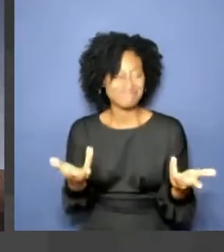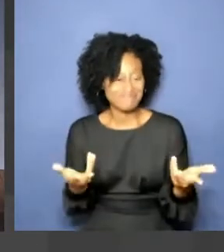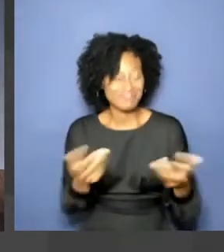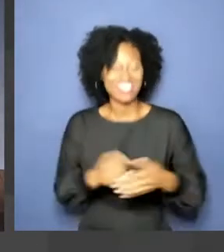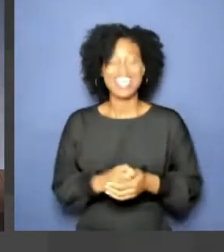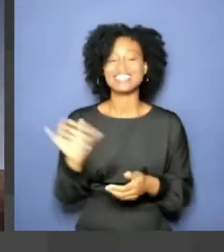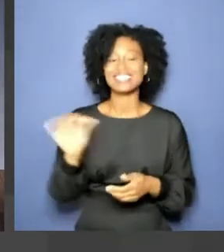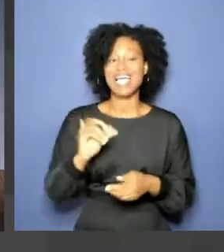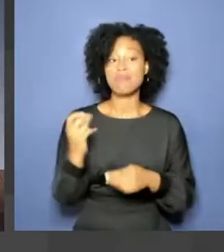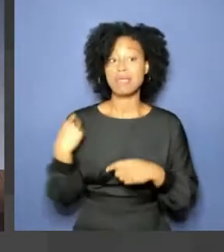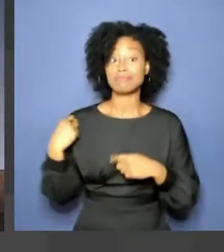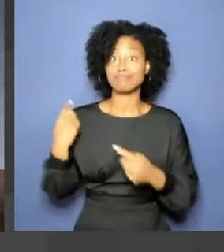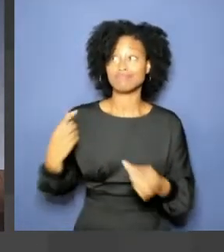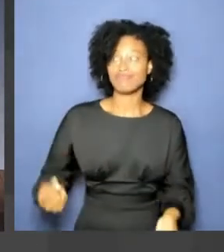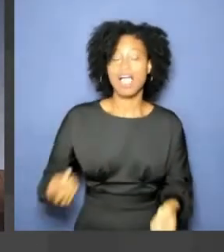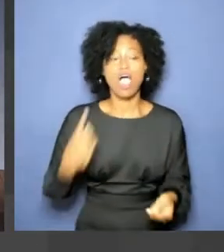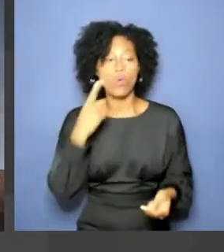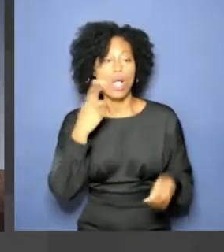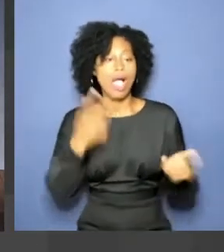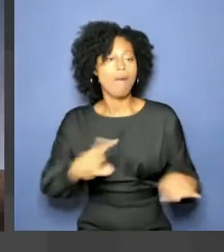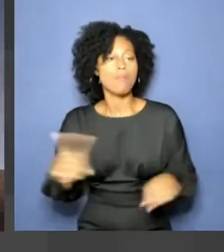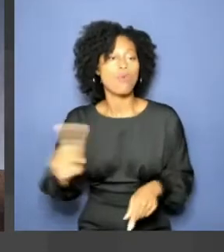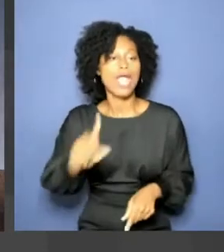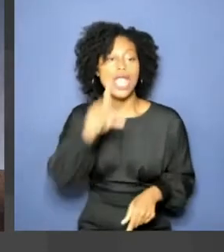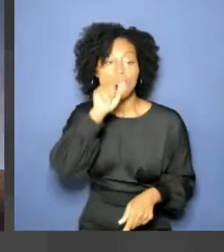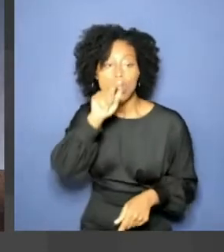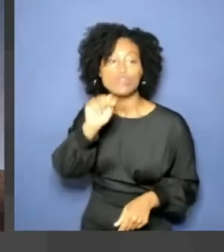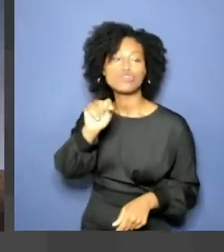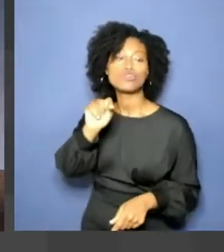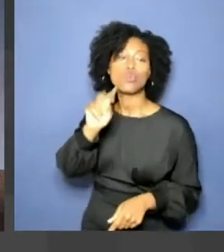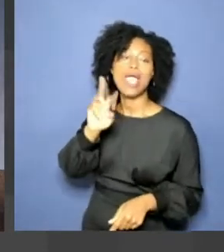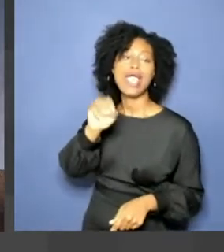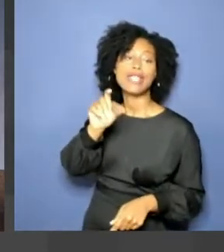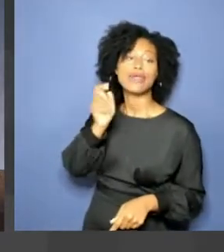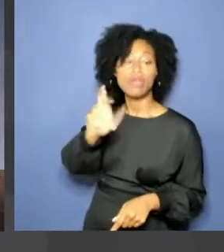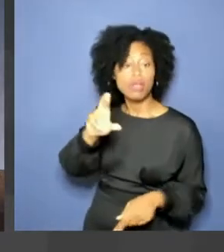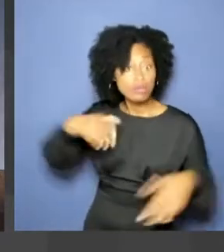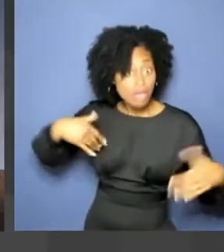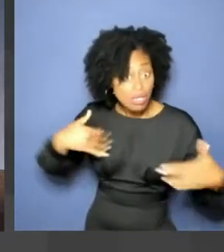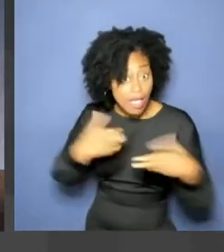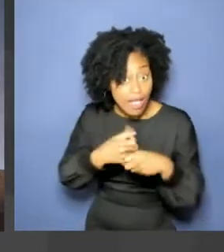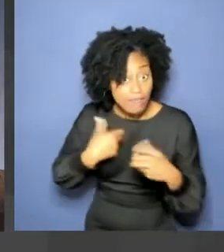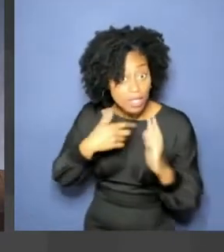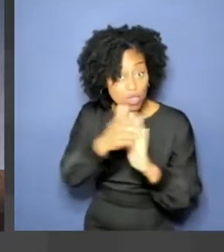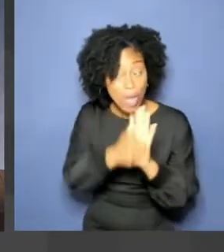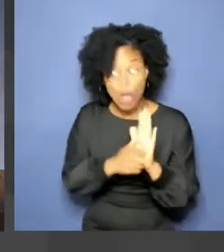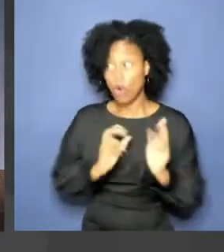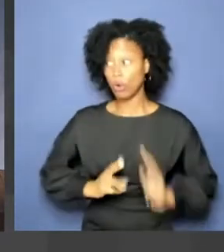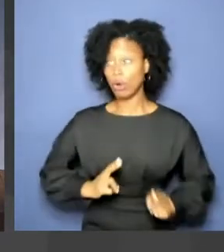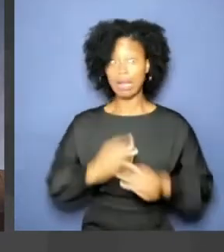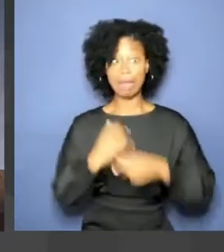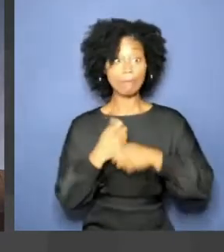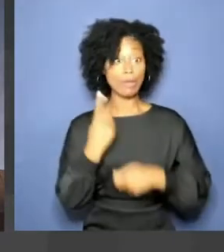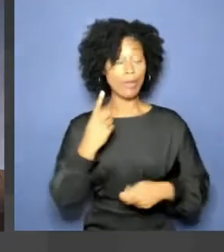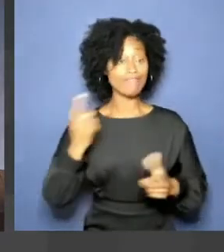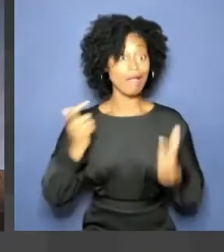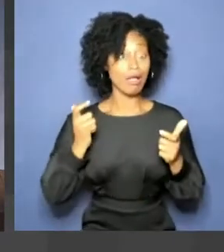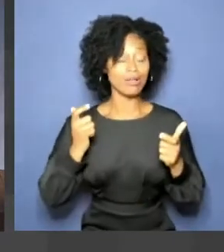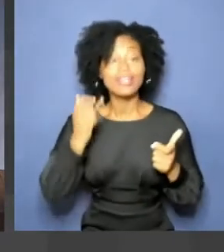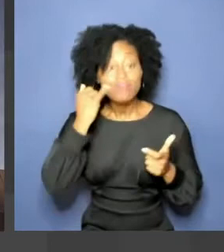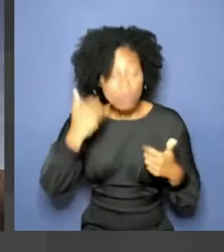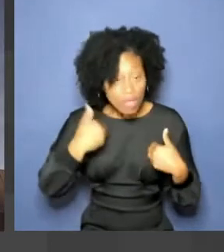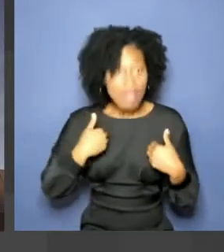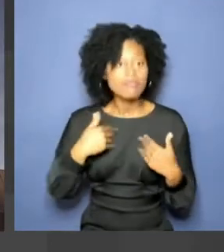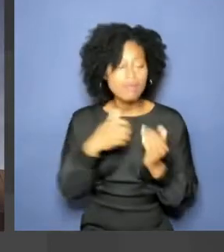vote will happen on Twitter. So if you don't already have an account, you'll need to quickly make one. And if you do have an account, make sure